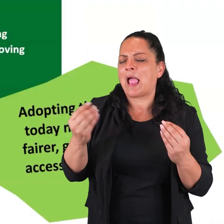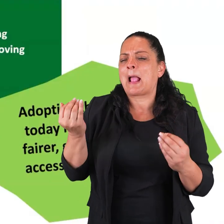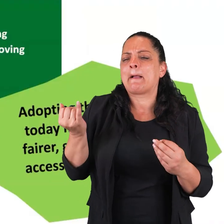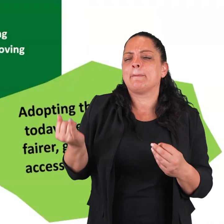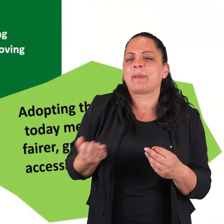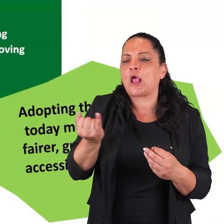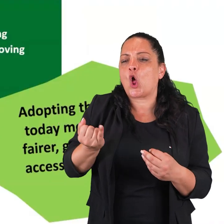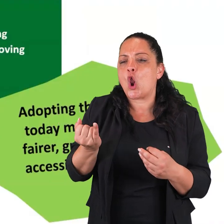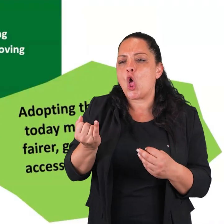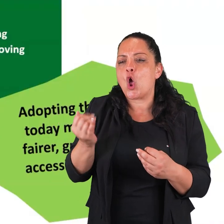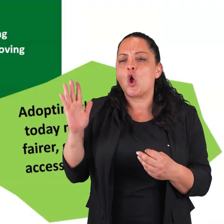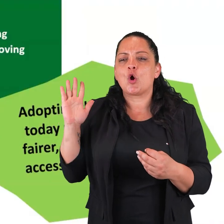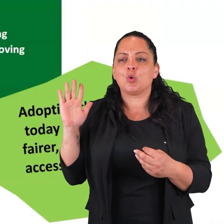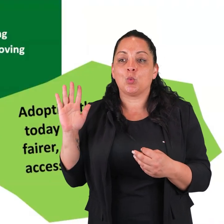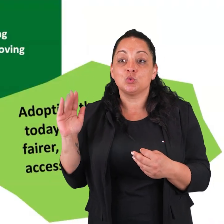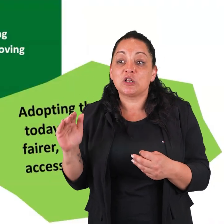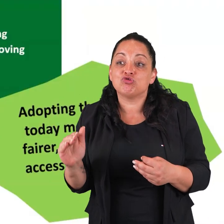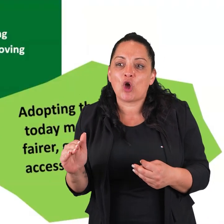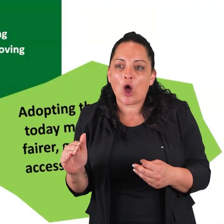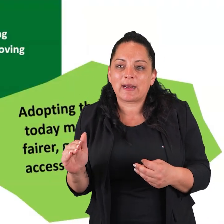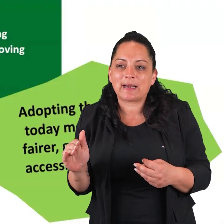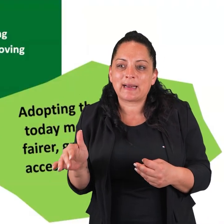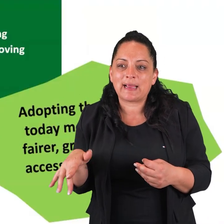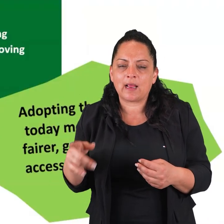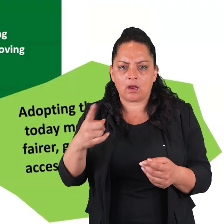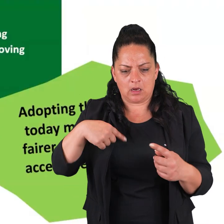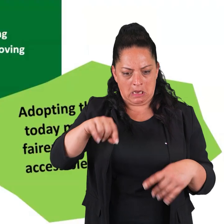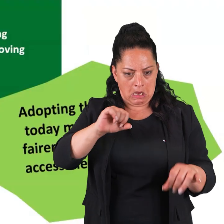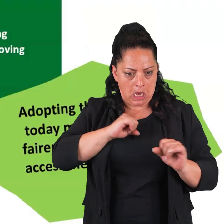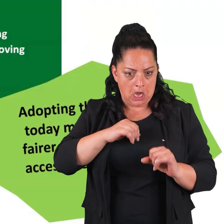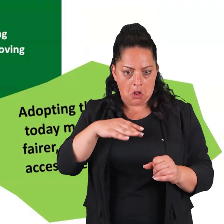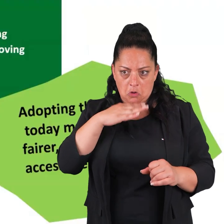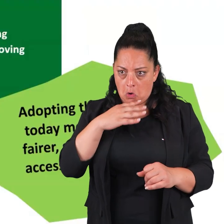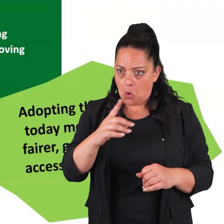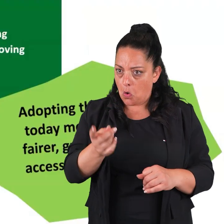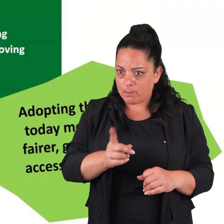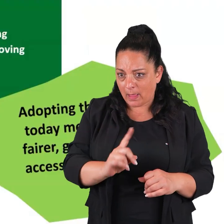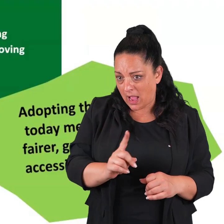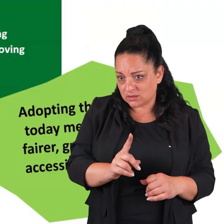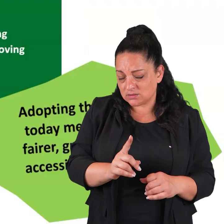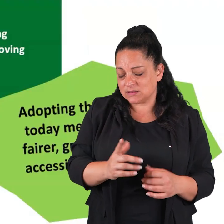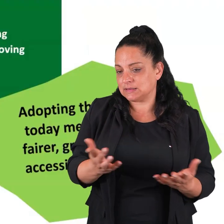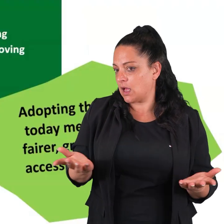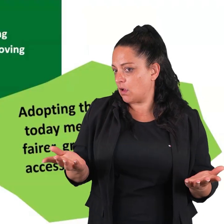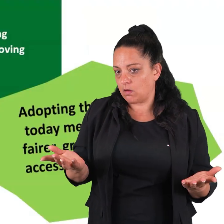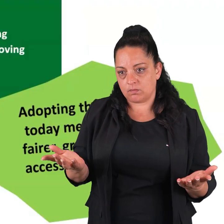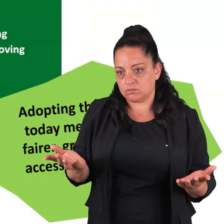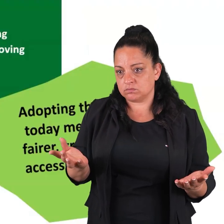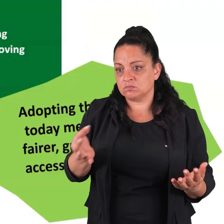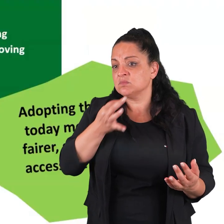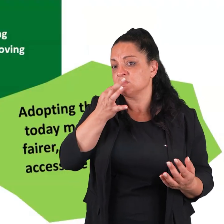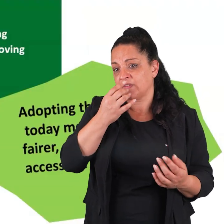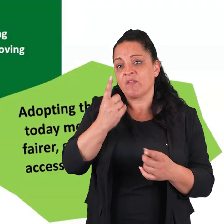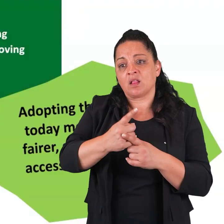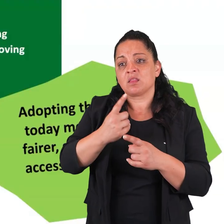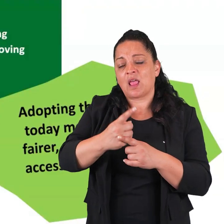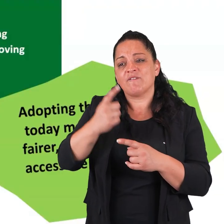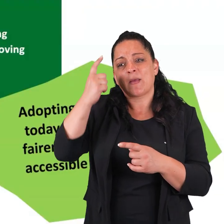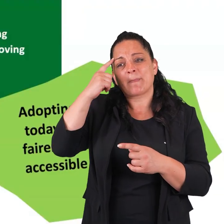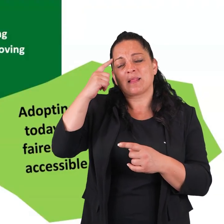that we think are not enough, we have to change this mindset,